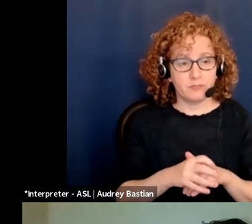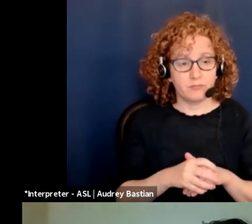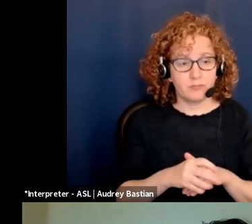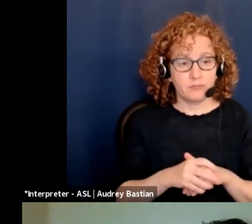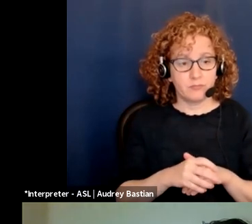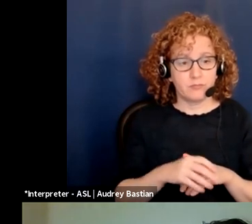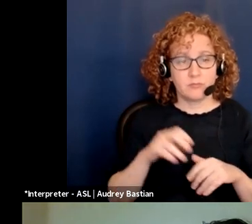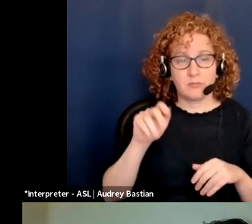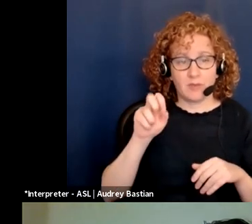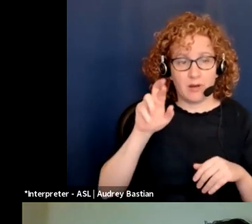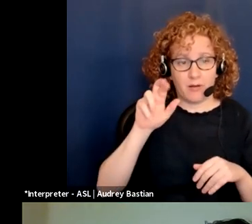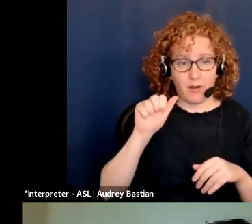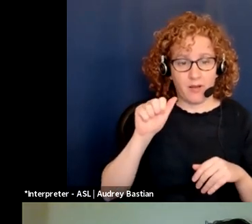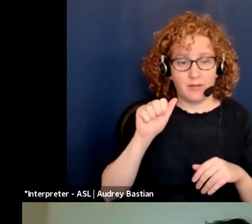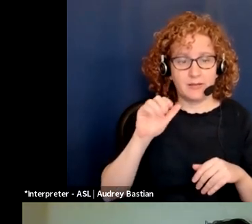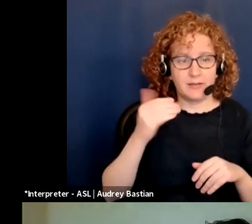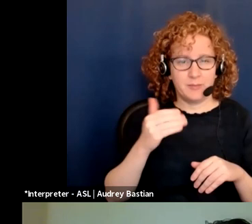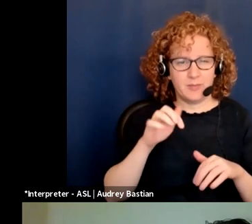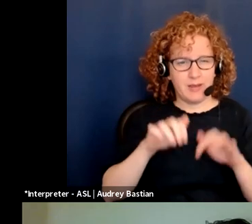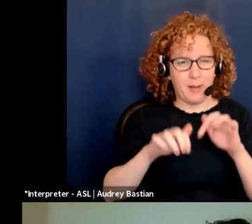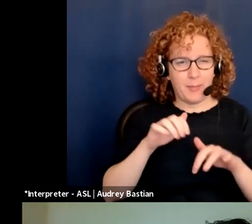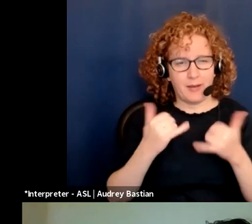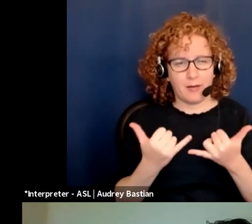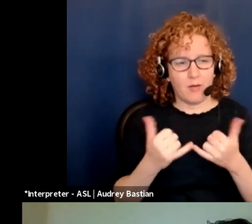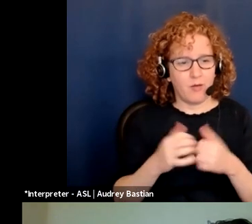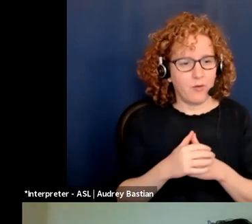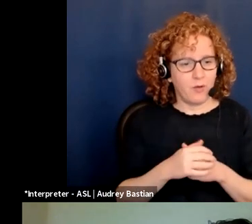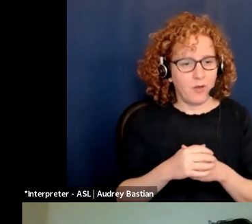Well, certainly not now because you're typing.